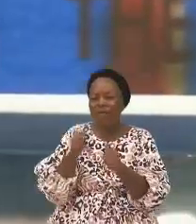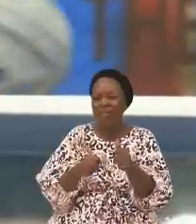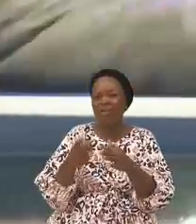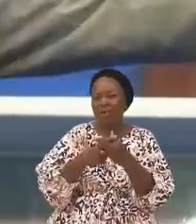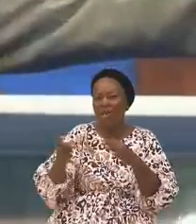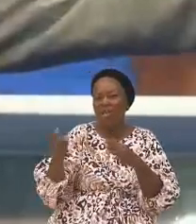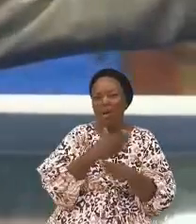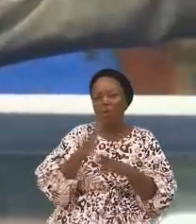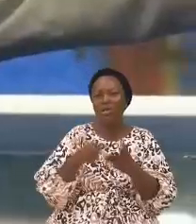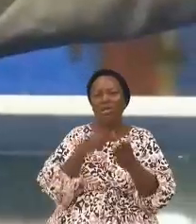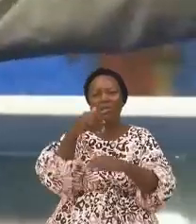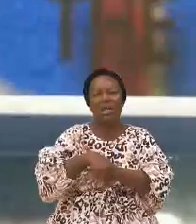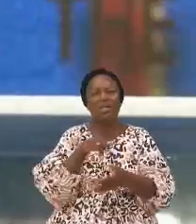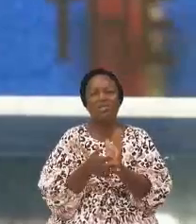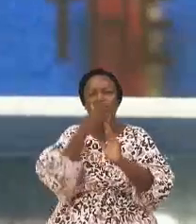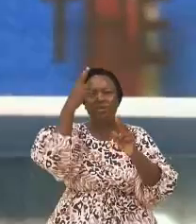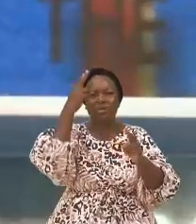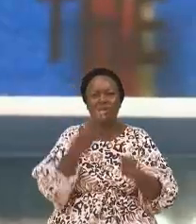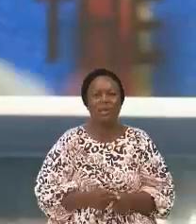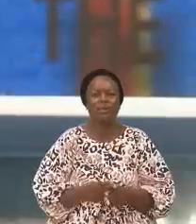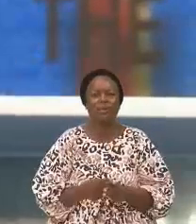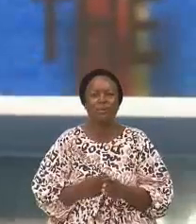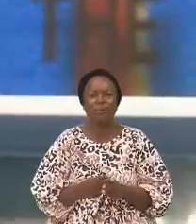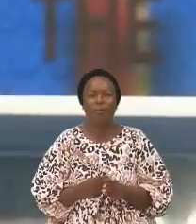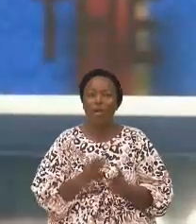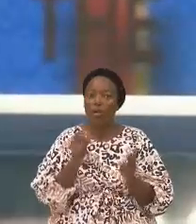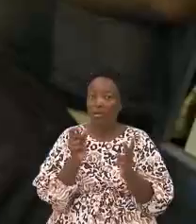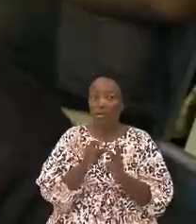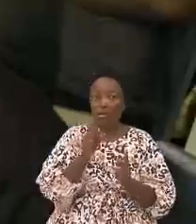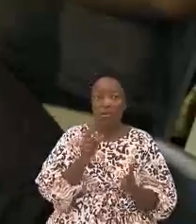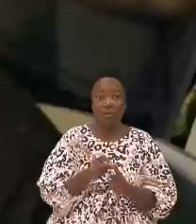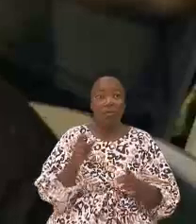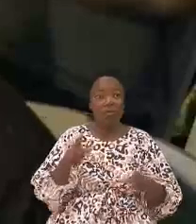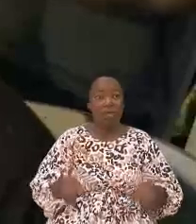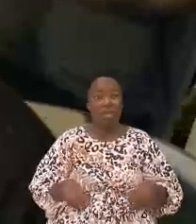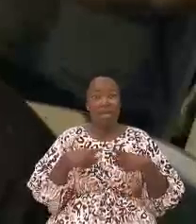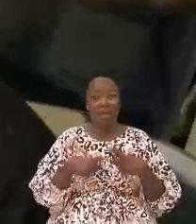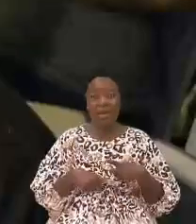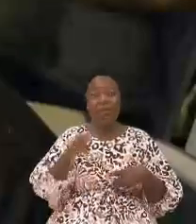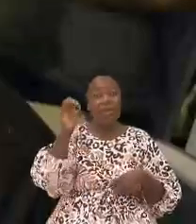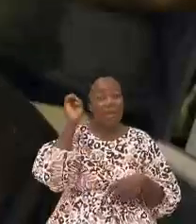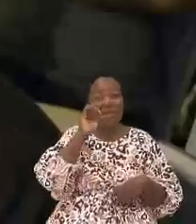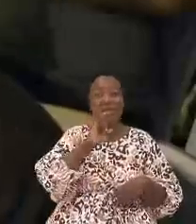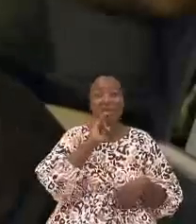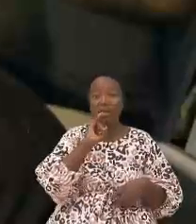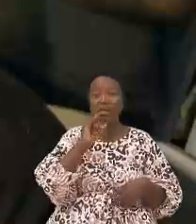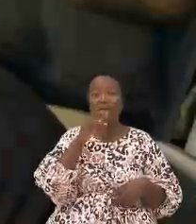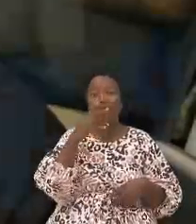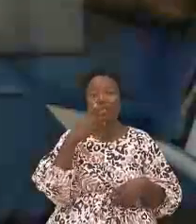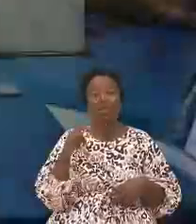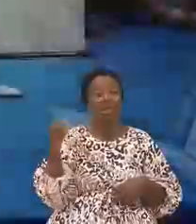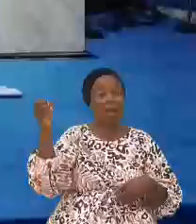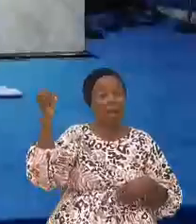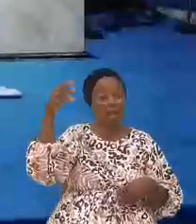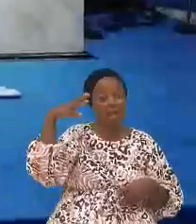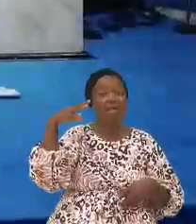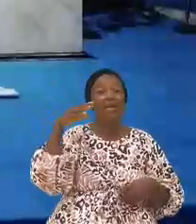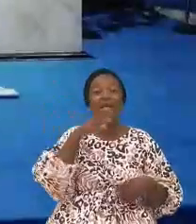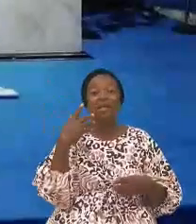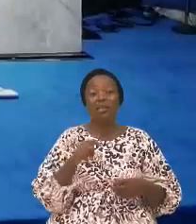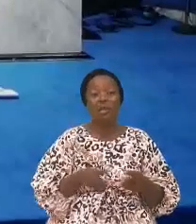death, everything vanishes away tonight in Jesus' name. Choose